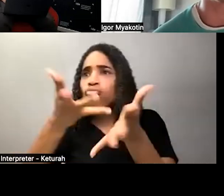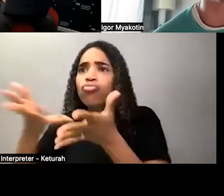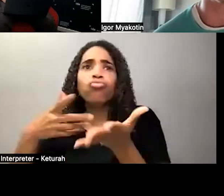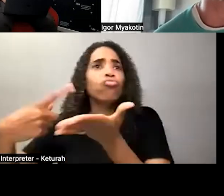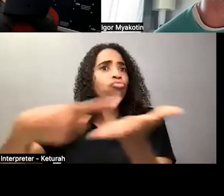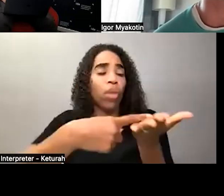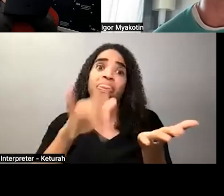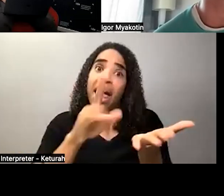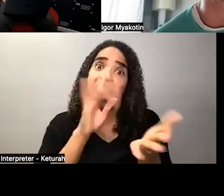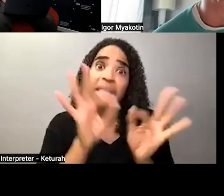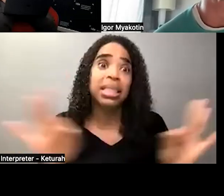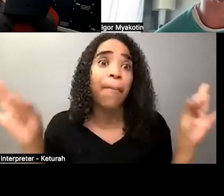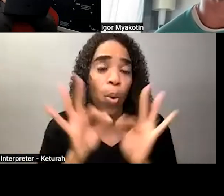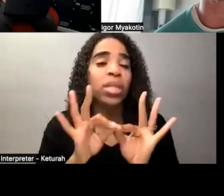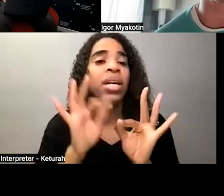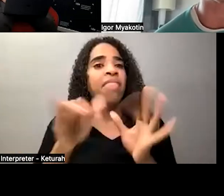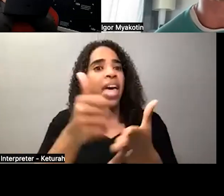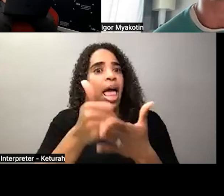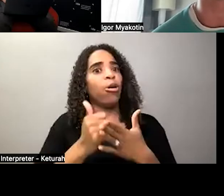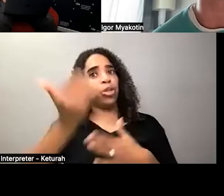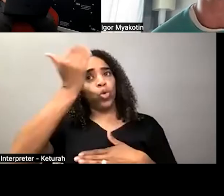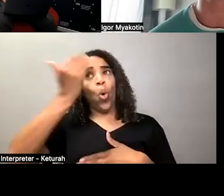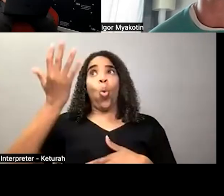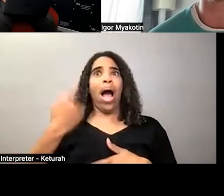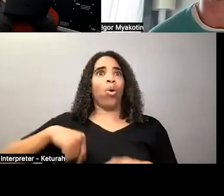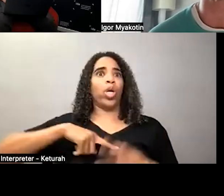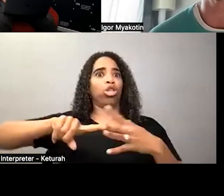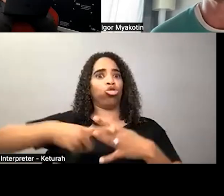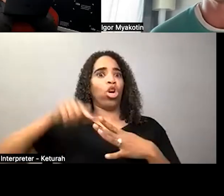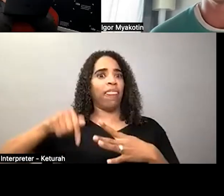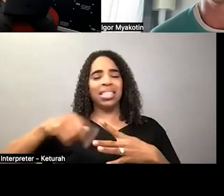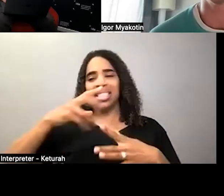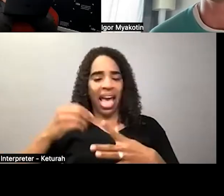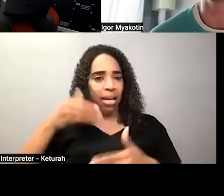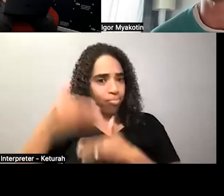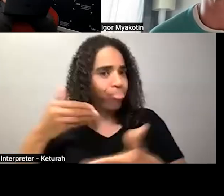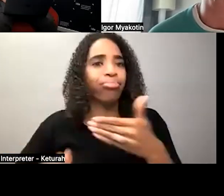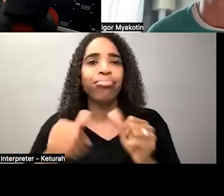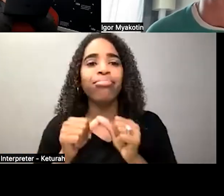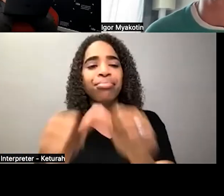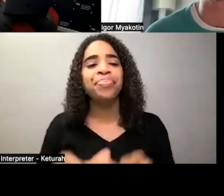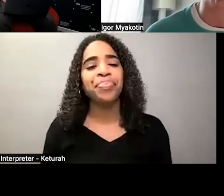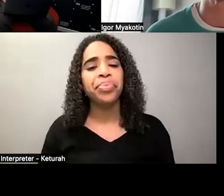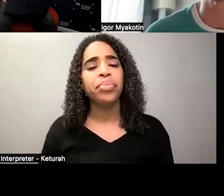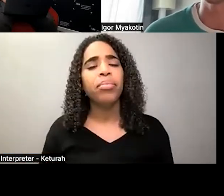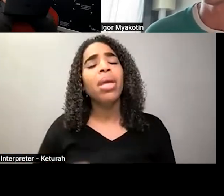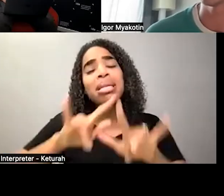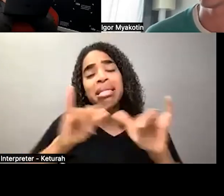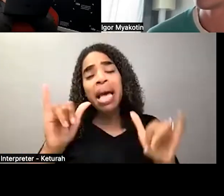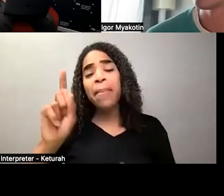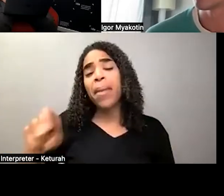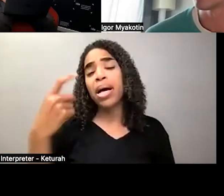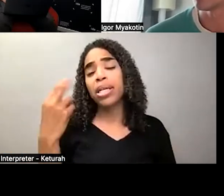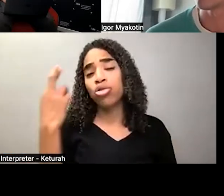And that keeps us like grounded and keeps us going, moving forward. But also like realizing